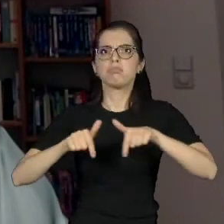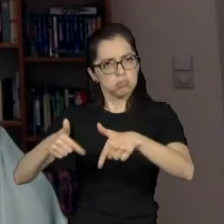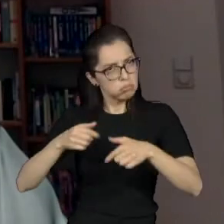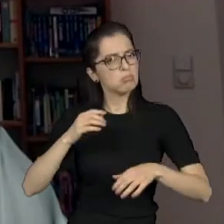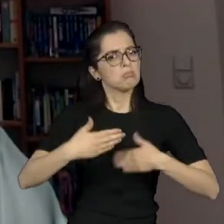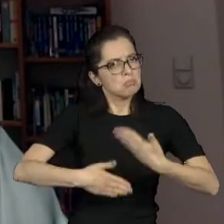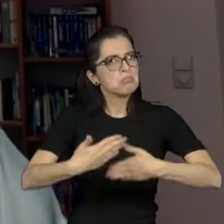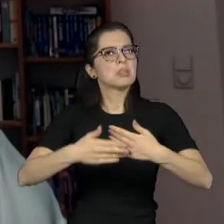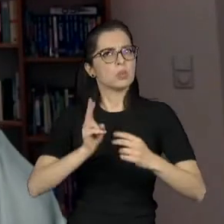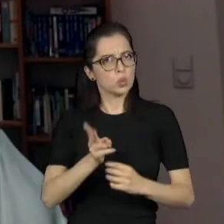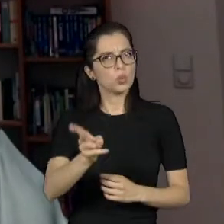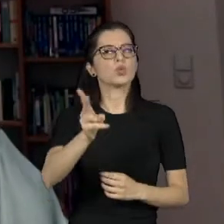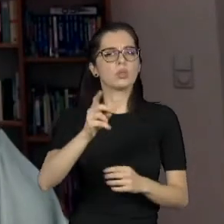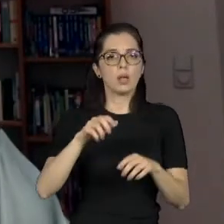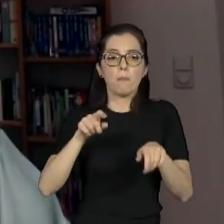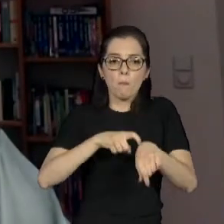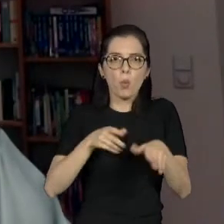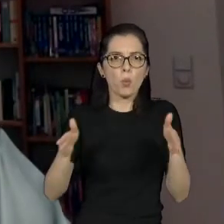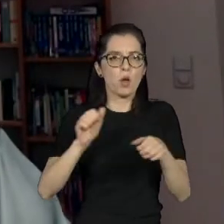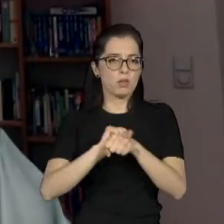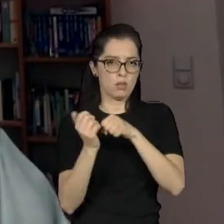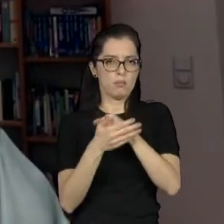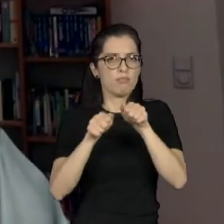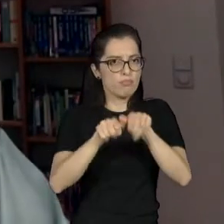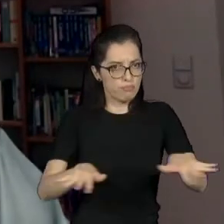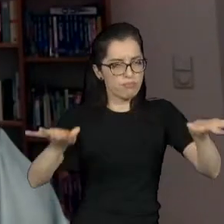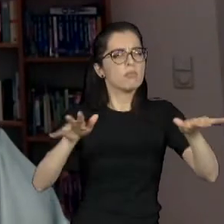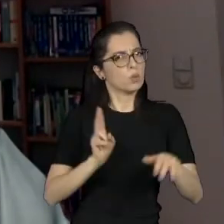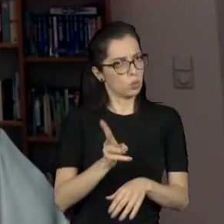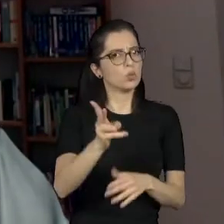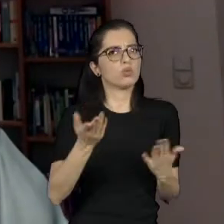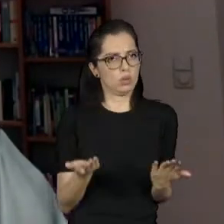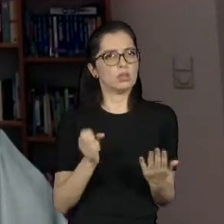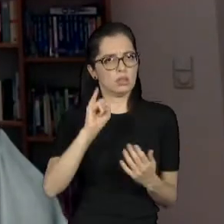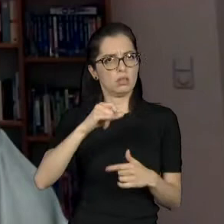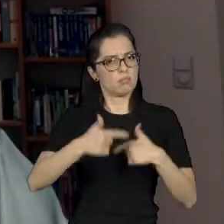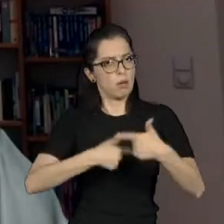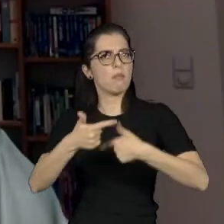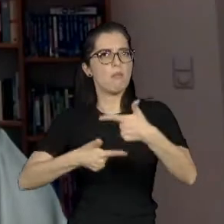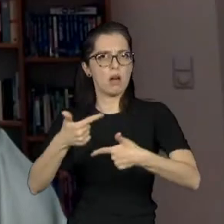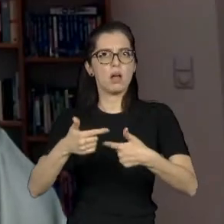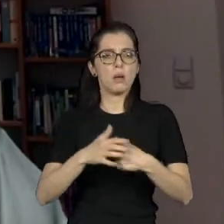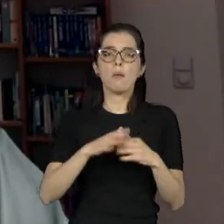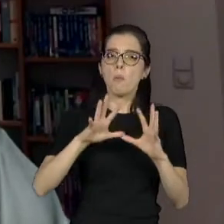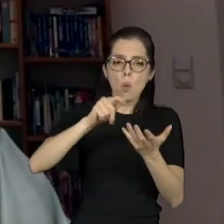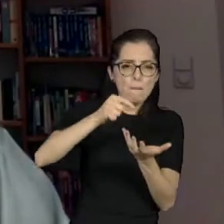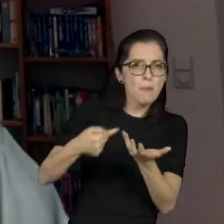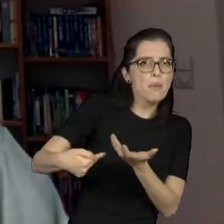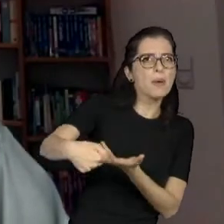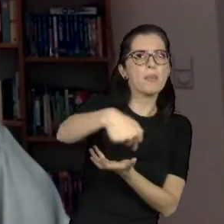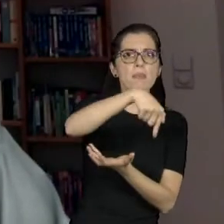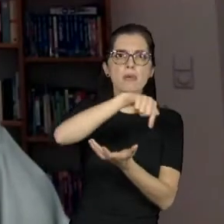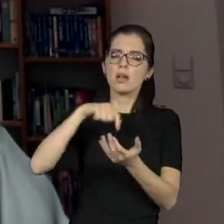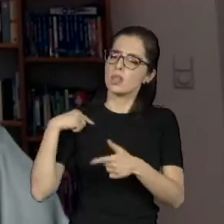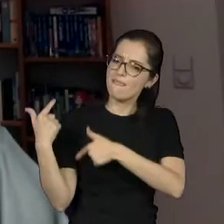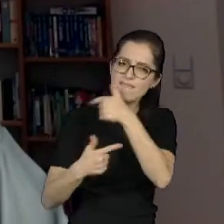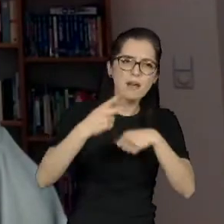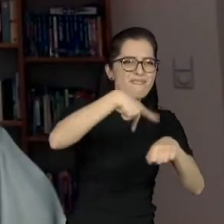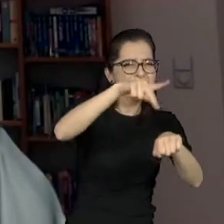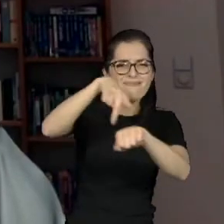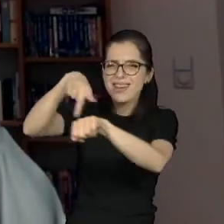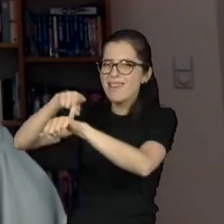we're very active in the early stages of the pandemic. We actually, all around the world, worked in